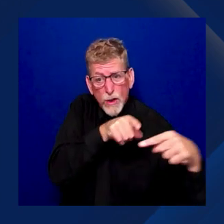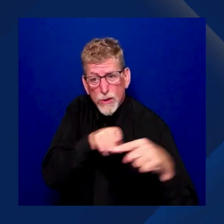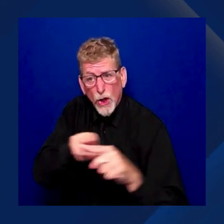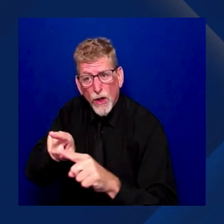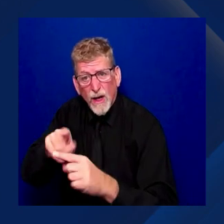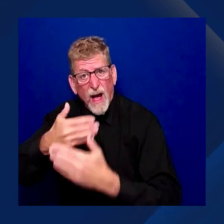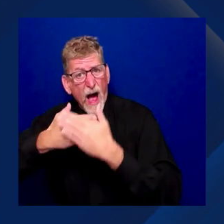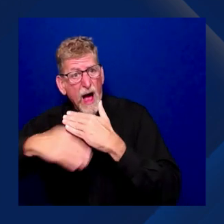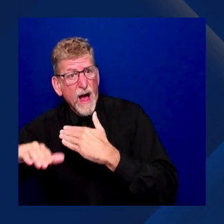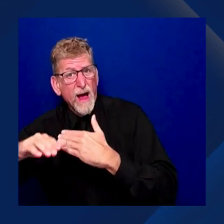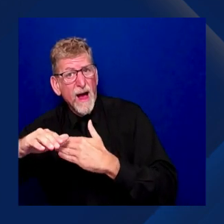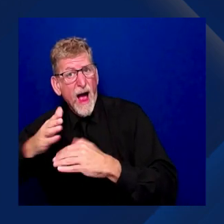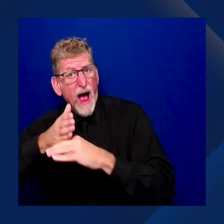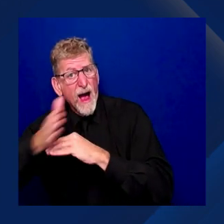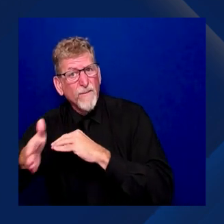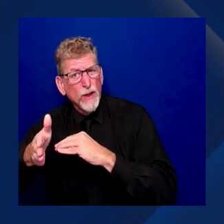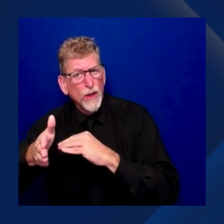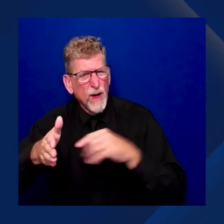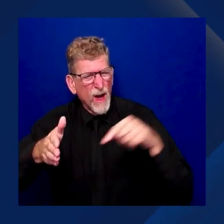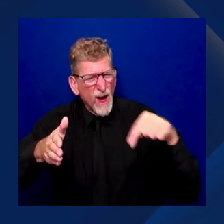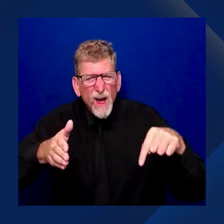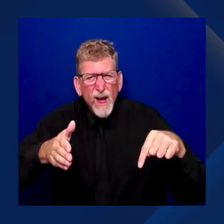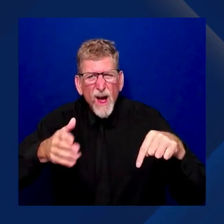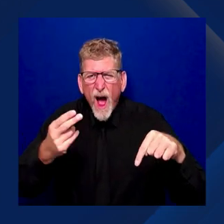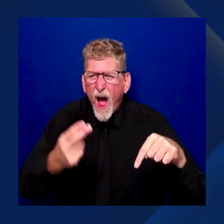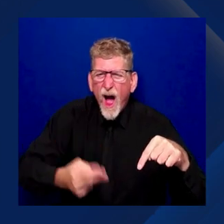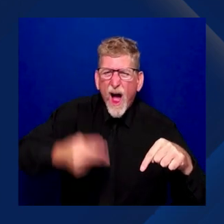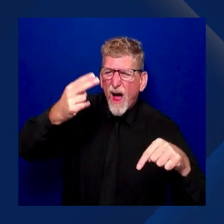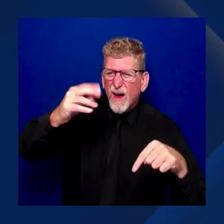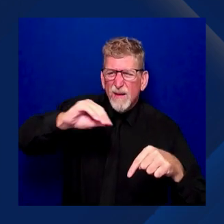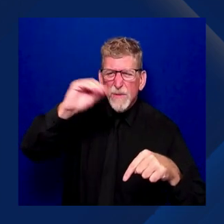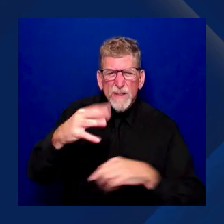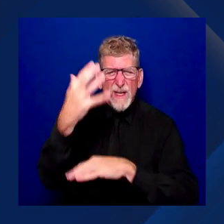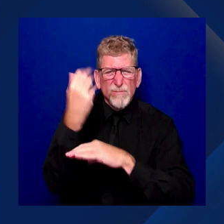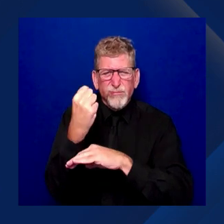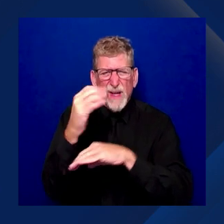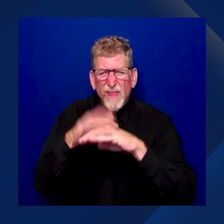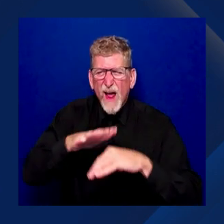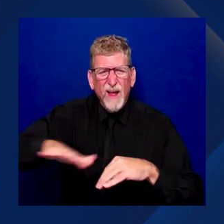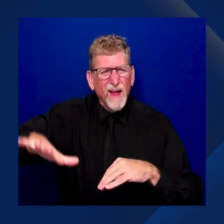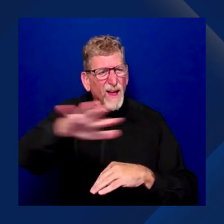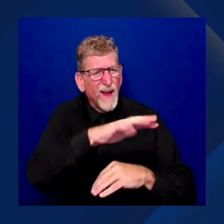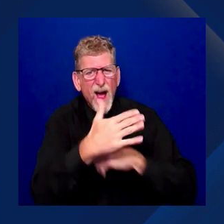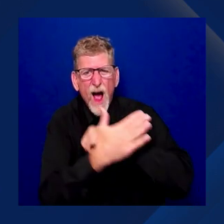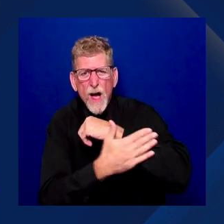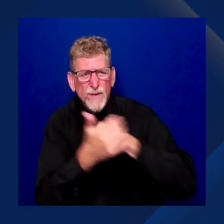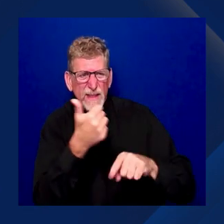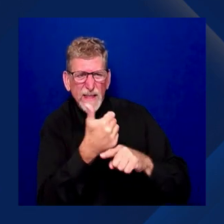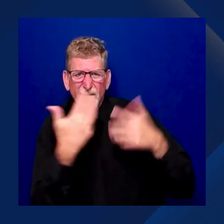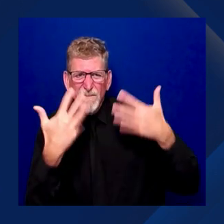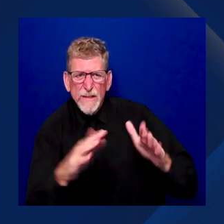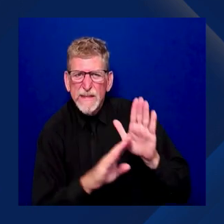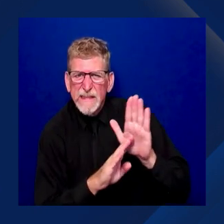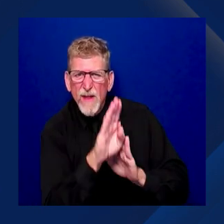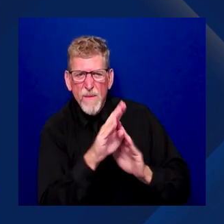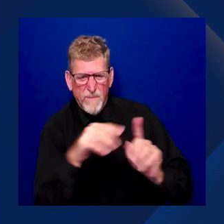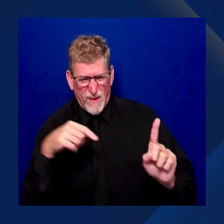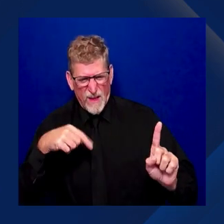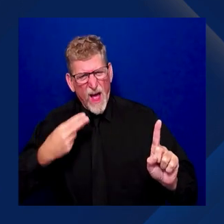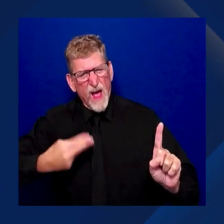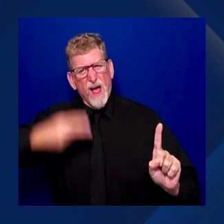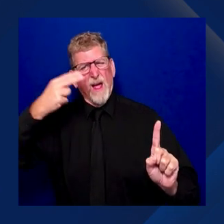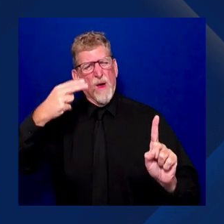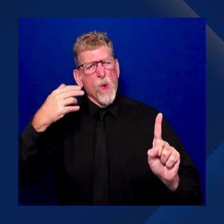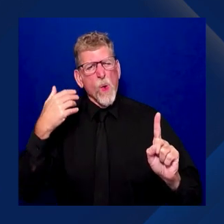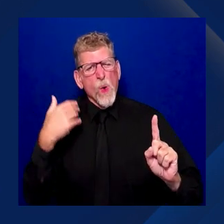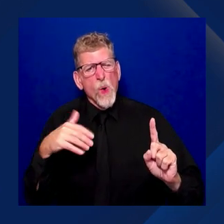higher rate than any other developed nation in our world. And when we know that for